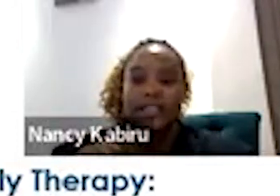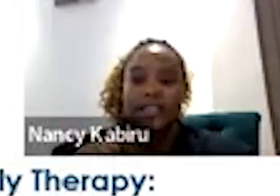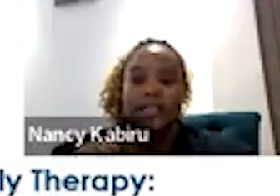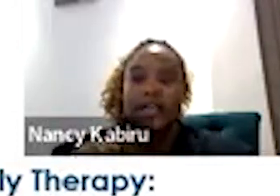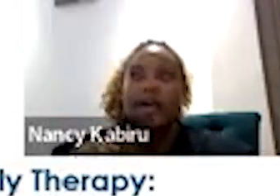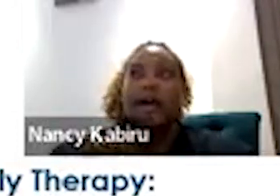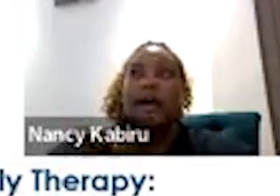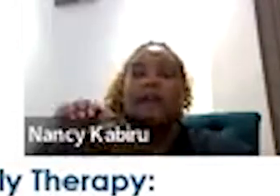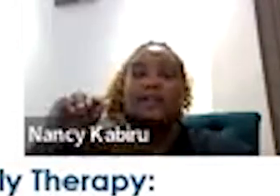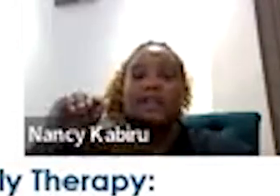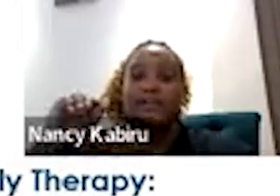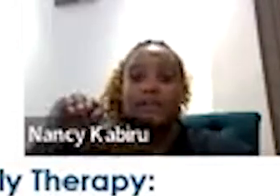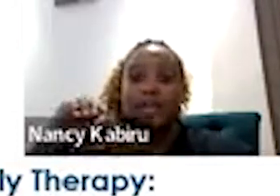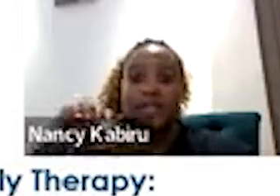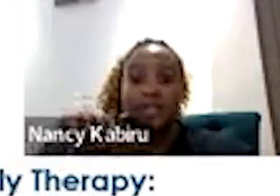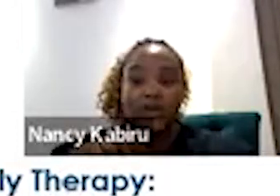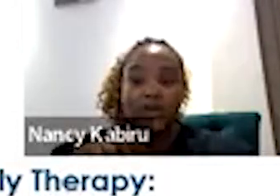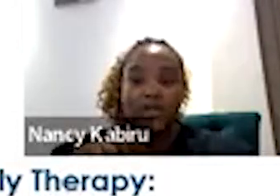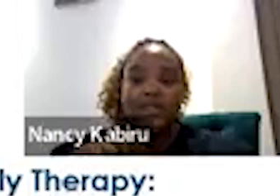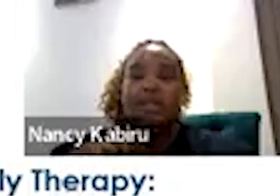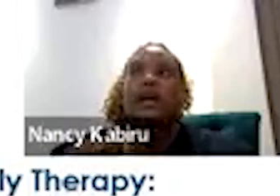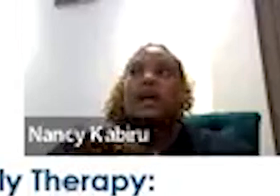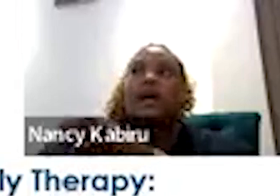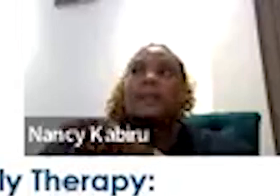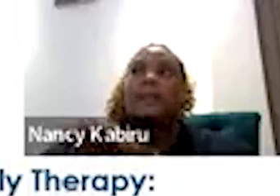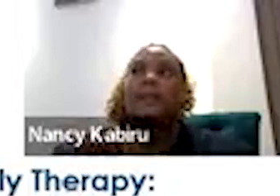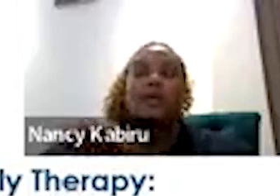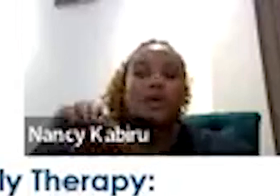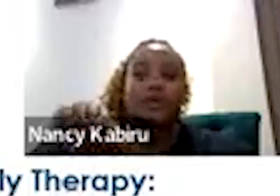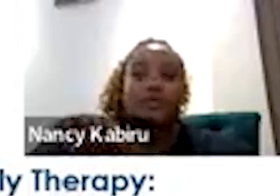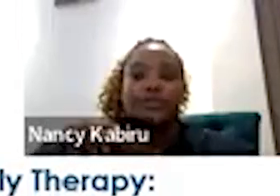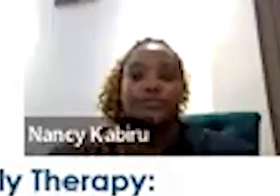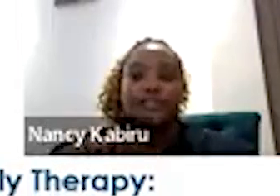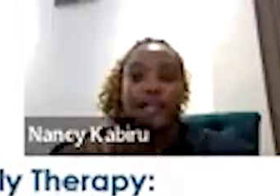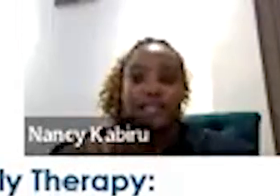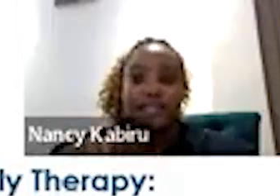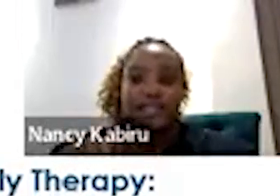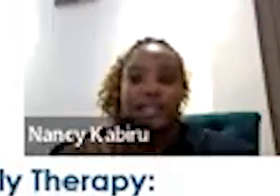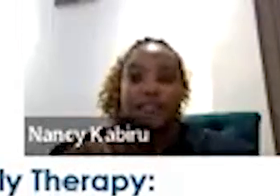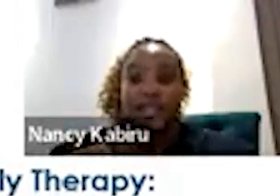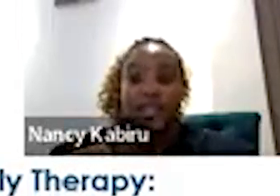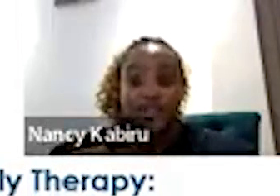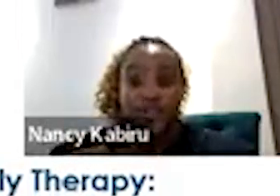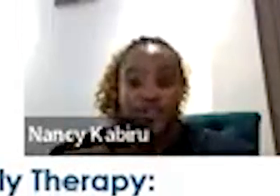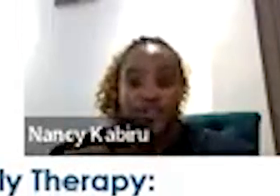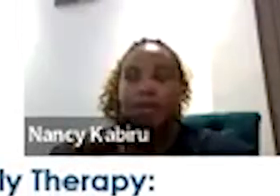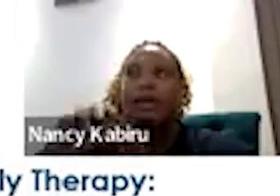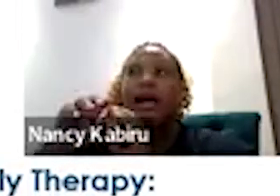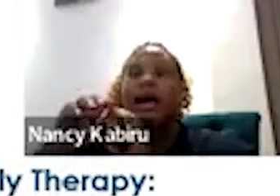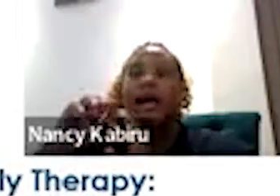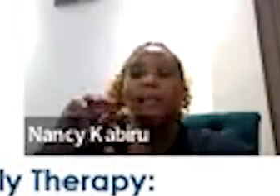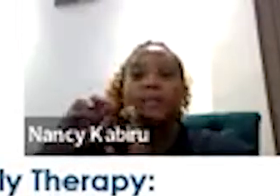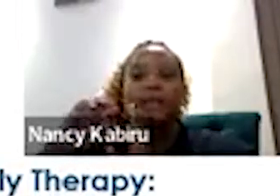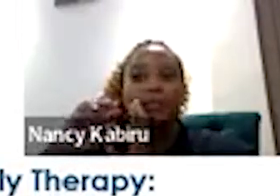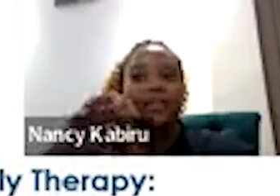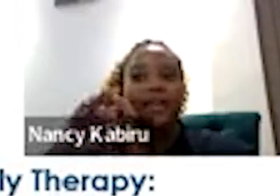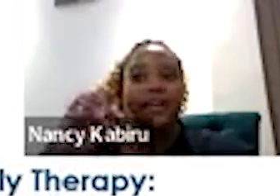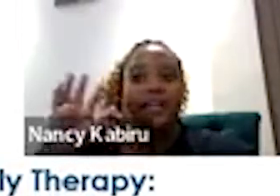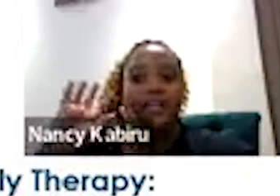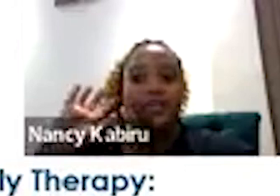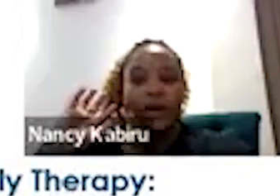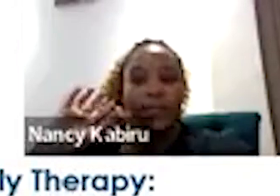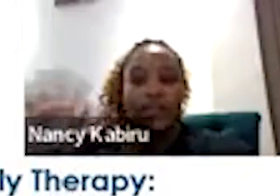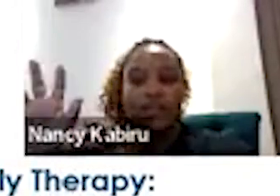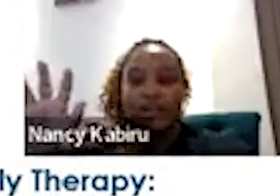other challenges, having experienced loss, or going through difficulties in relationship,